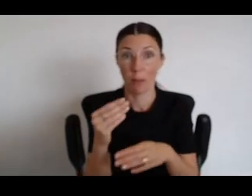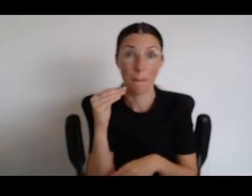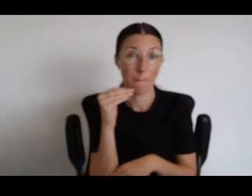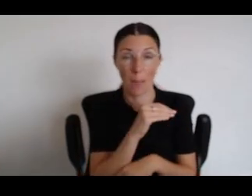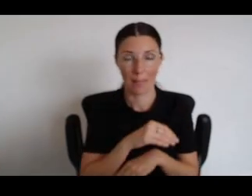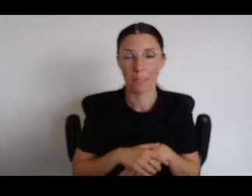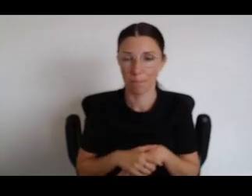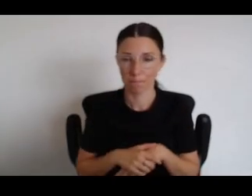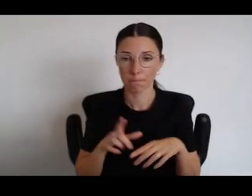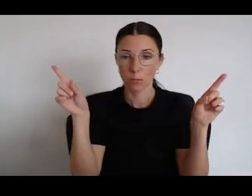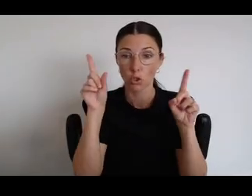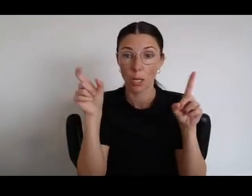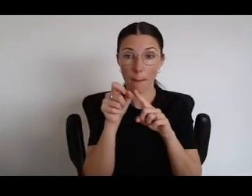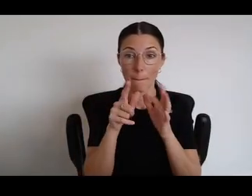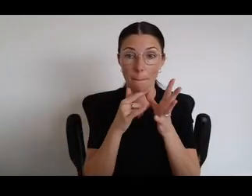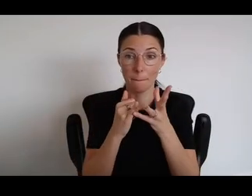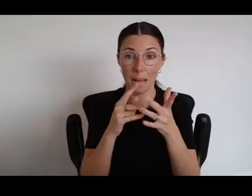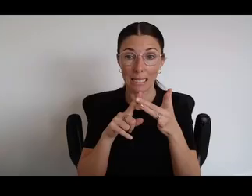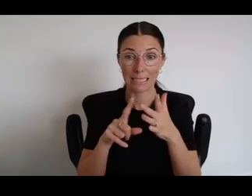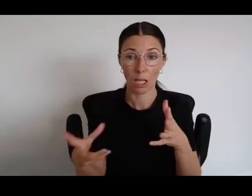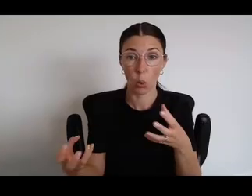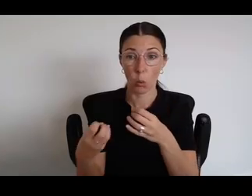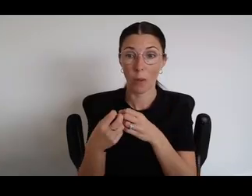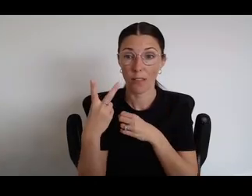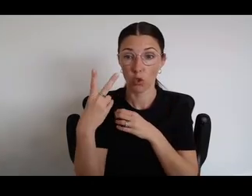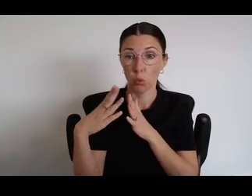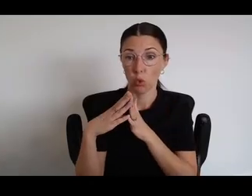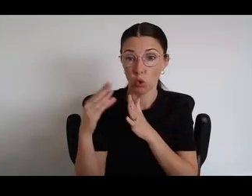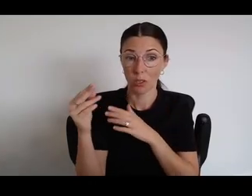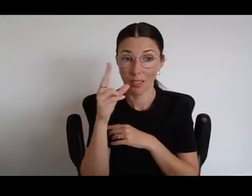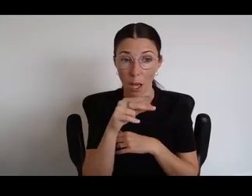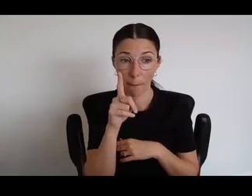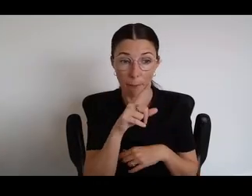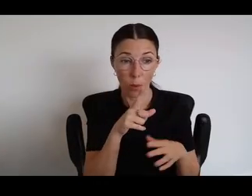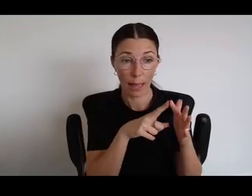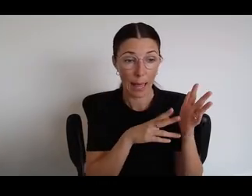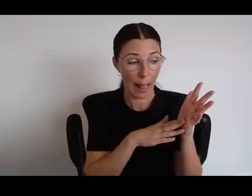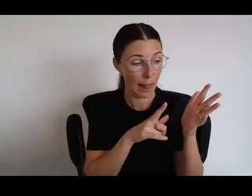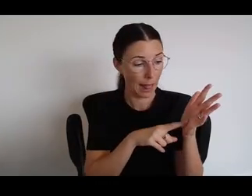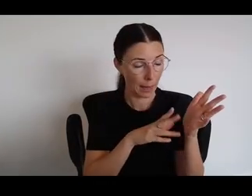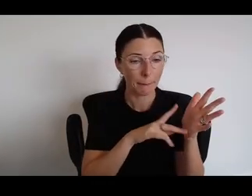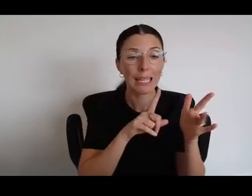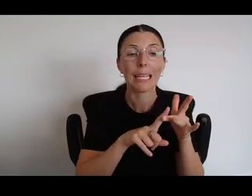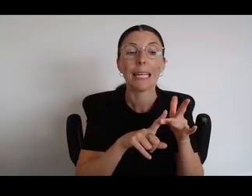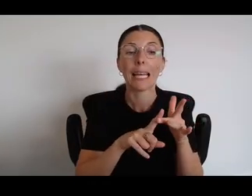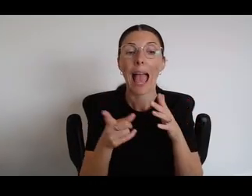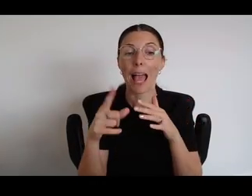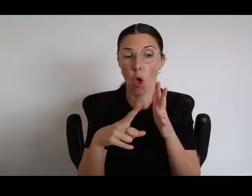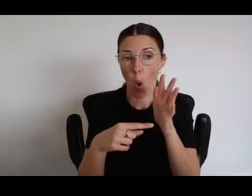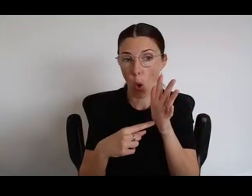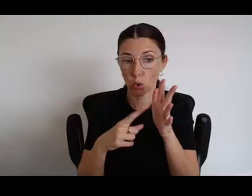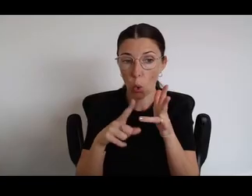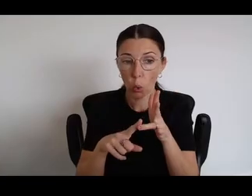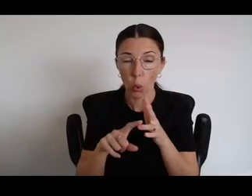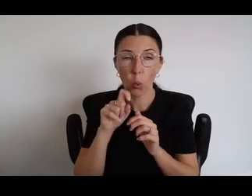Today, Pasi is joined by 2 students and young people, Elmi Slater and Otto Wilkinson-Powery, who will also share their thoughts